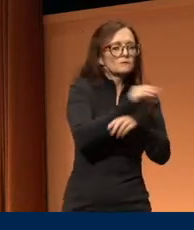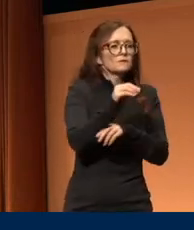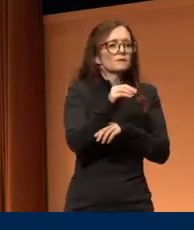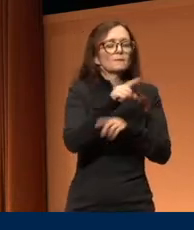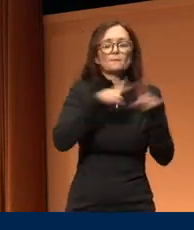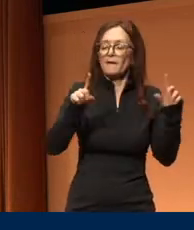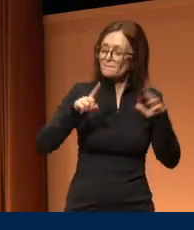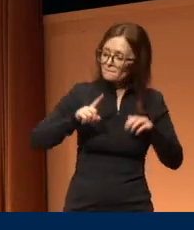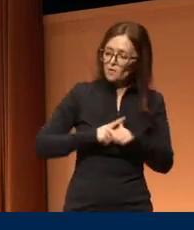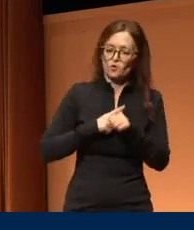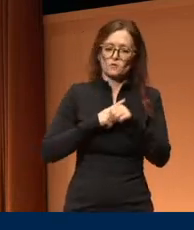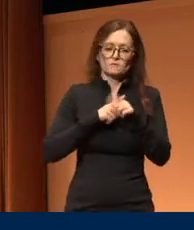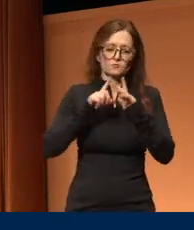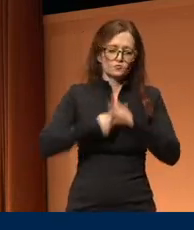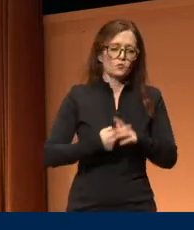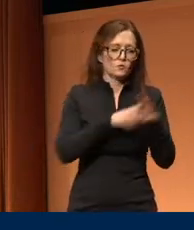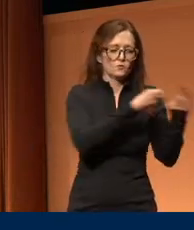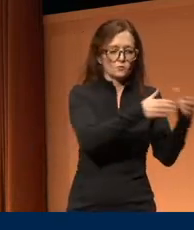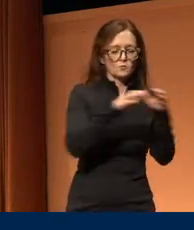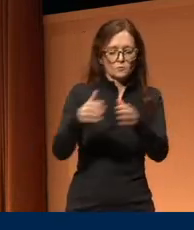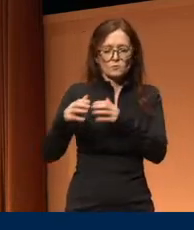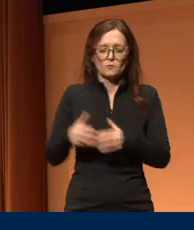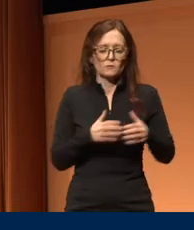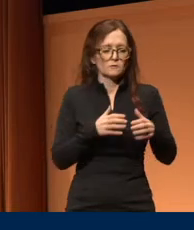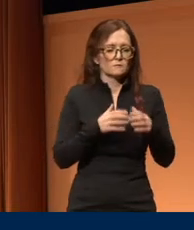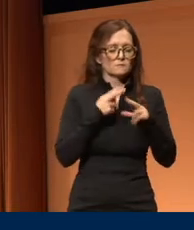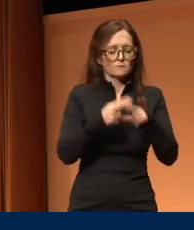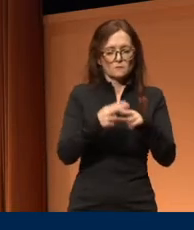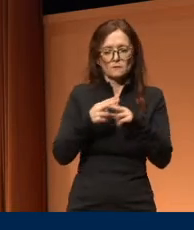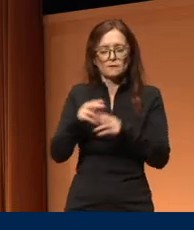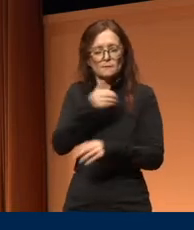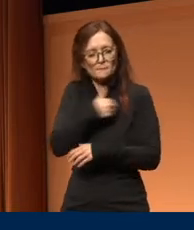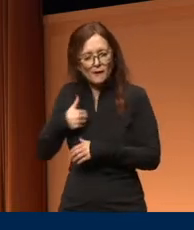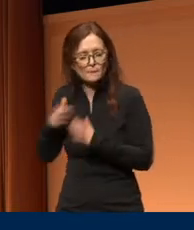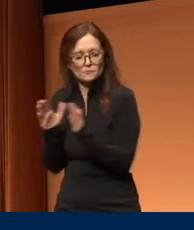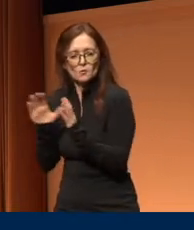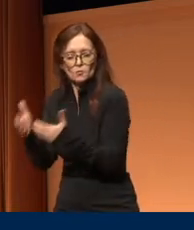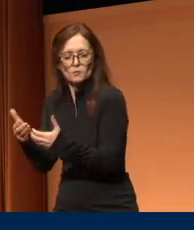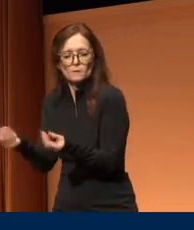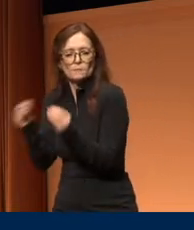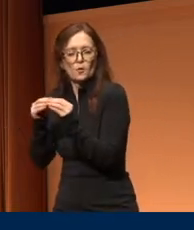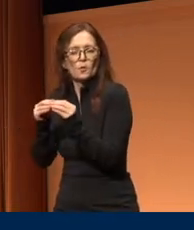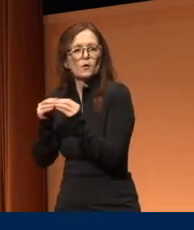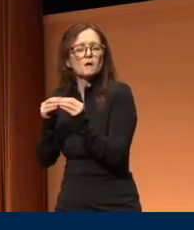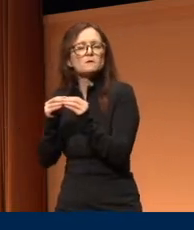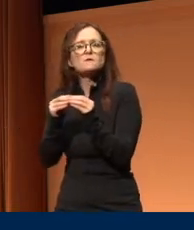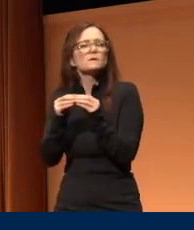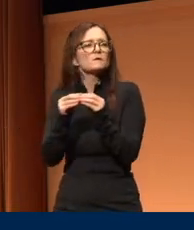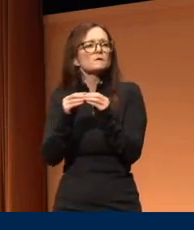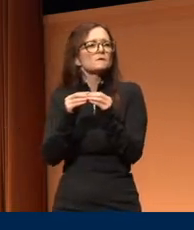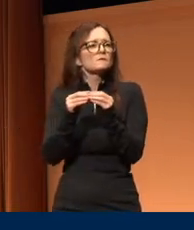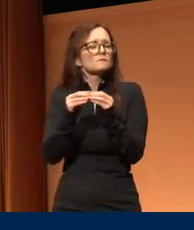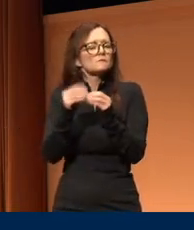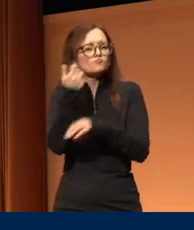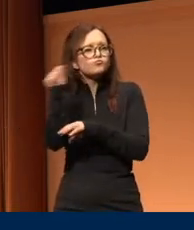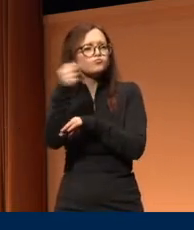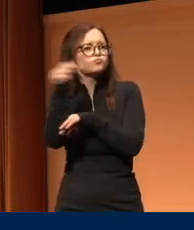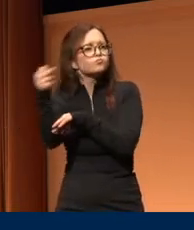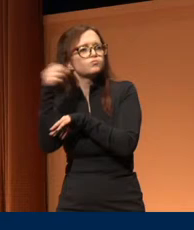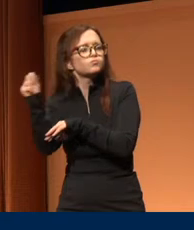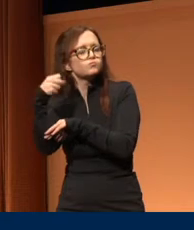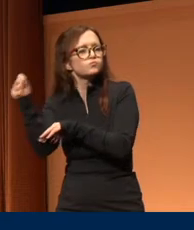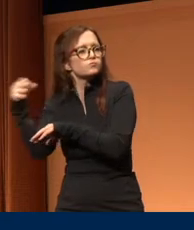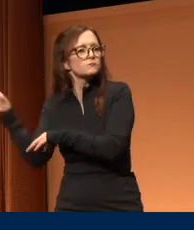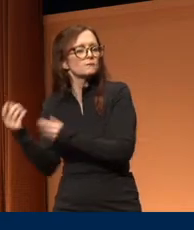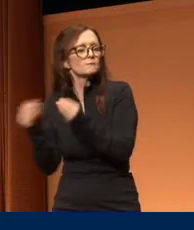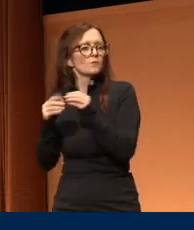Initially, the creation of these groups felt like a spectacular success. Members of the minorities became much more vocal, their arguments started taking more space in the